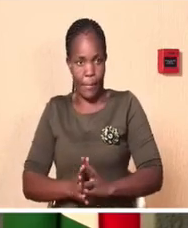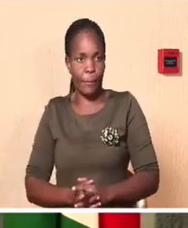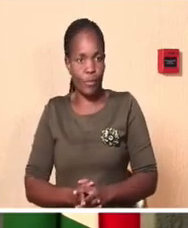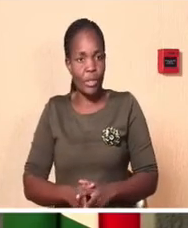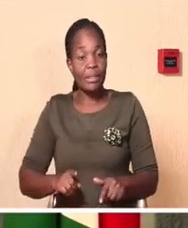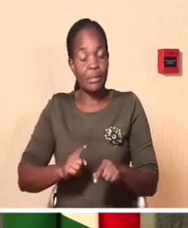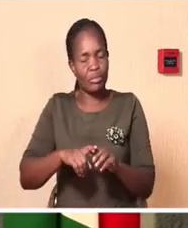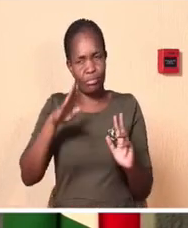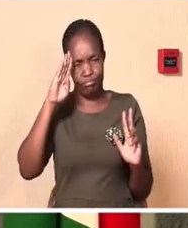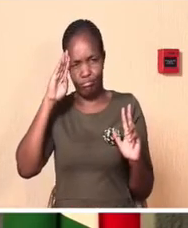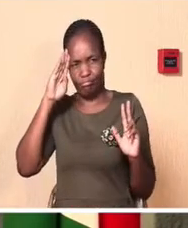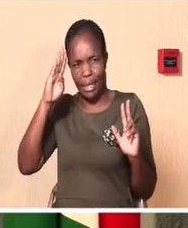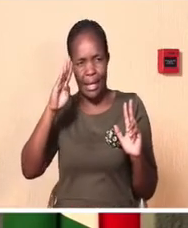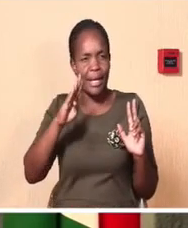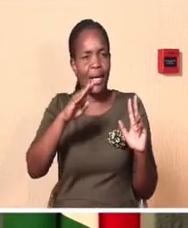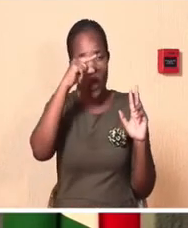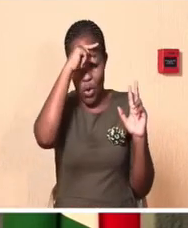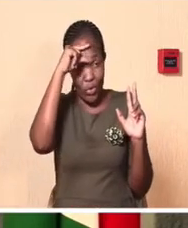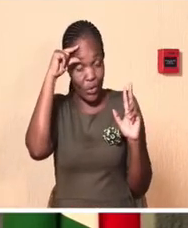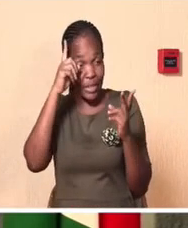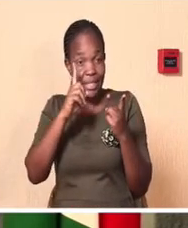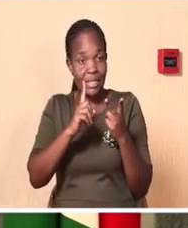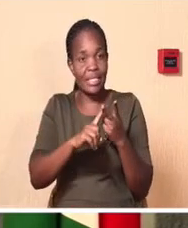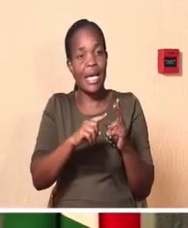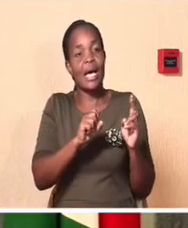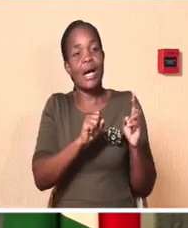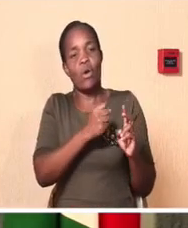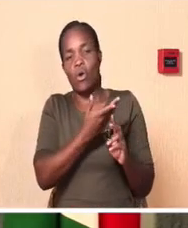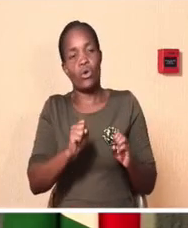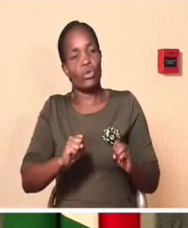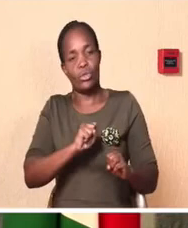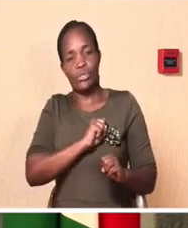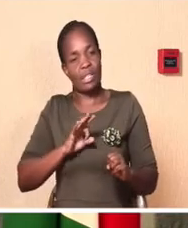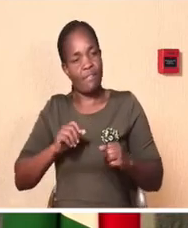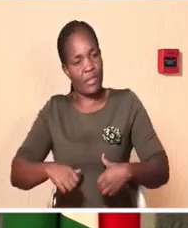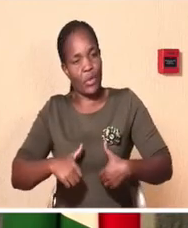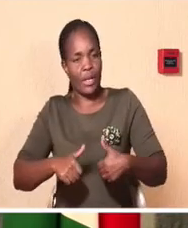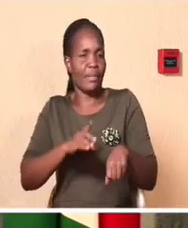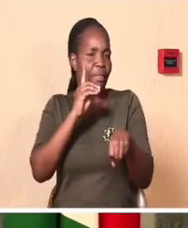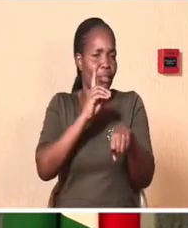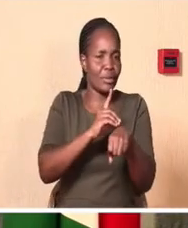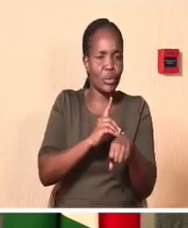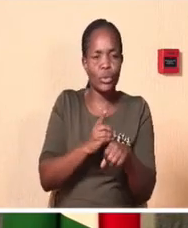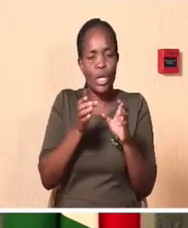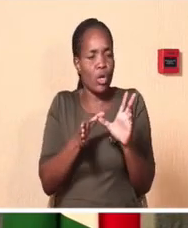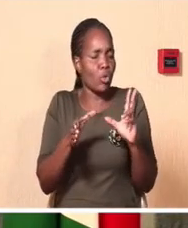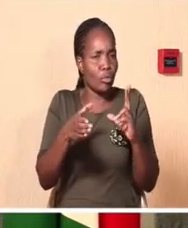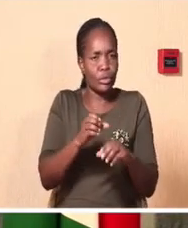nurses and midwives, all health workers, all doctors, all